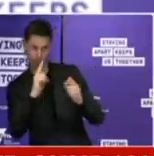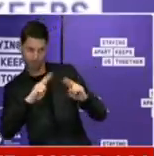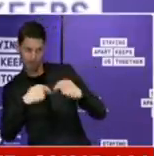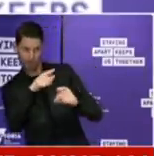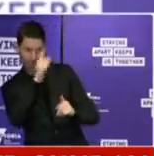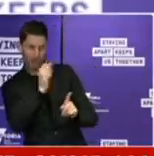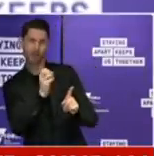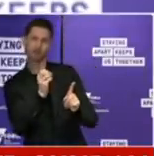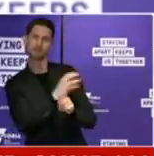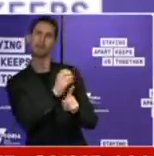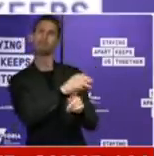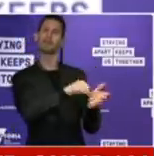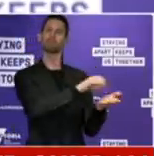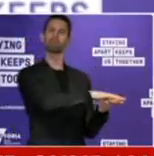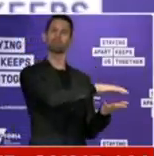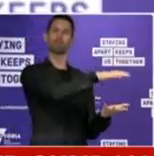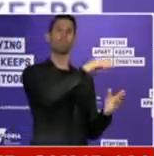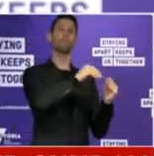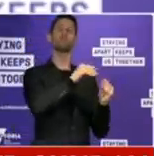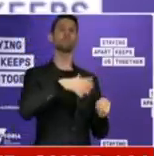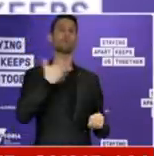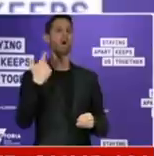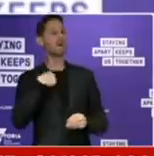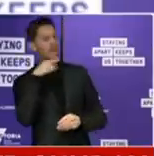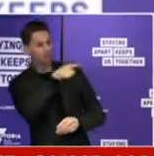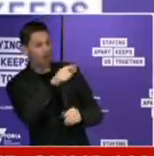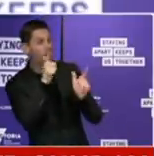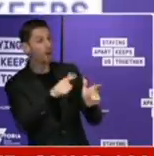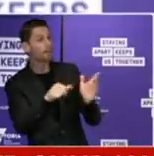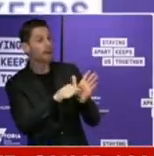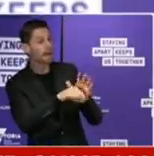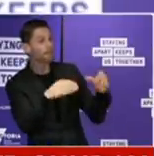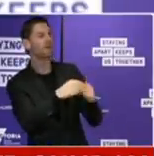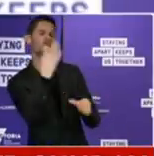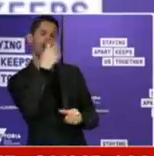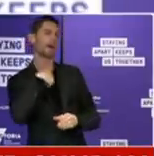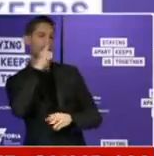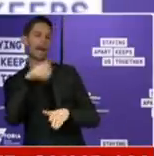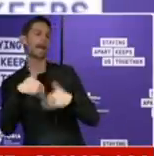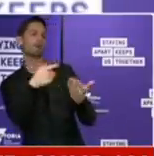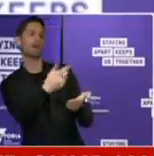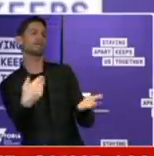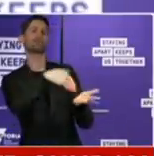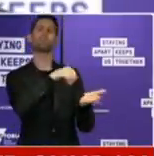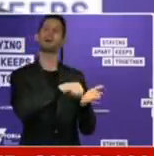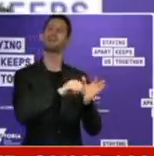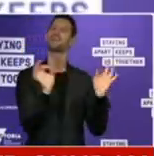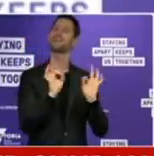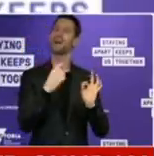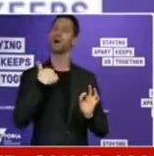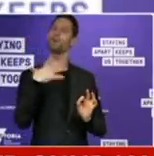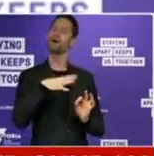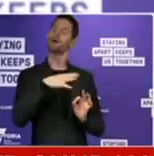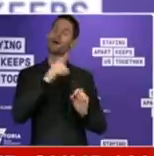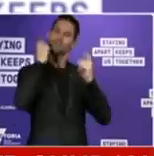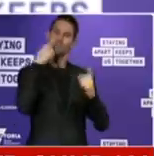some funds, albeit relatively modest. You'd appreciate it, the figure of $10,000, without seeing their access